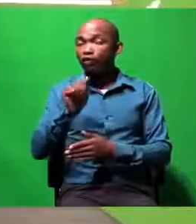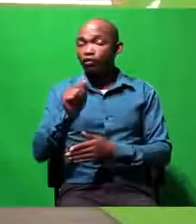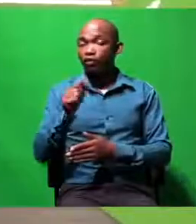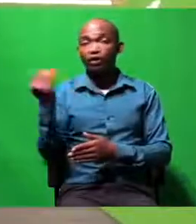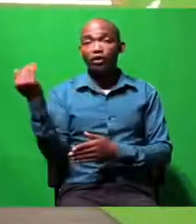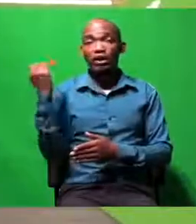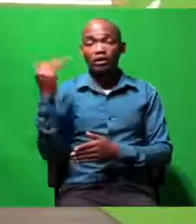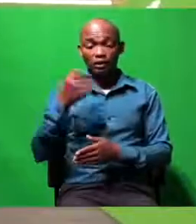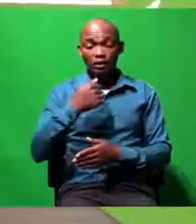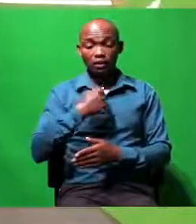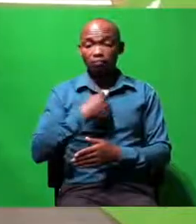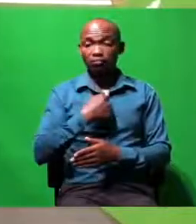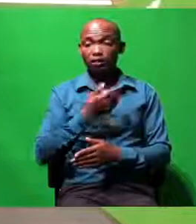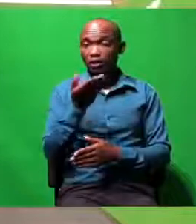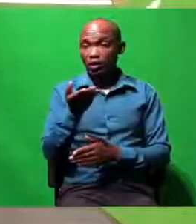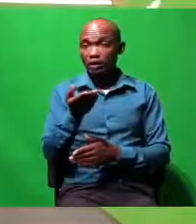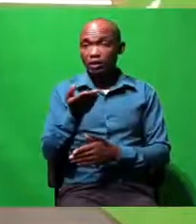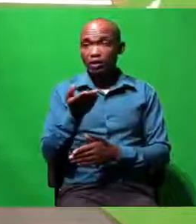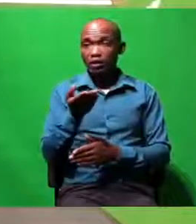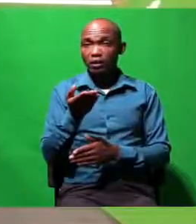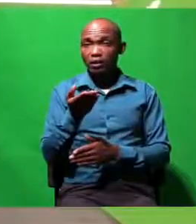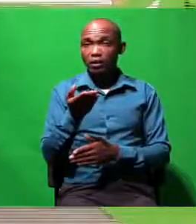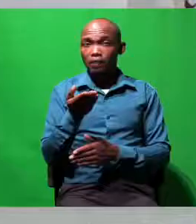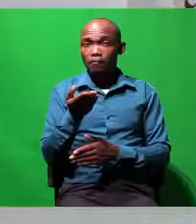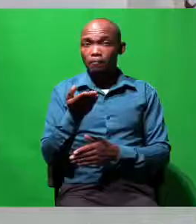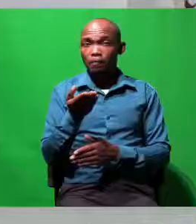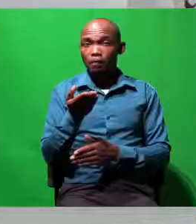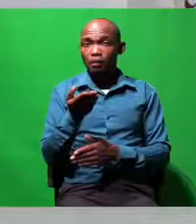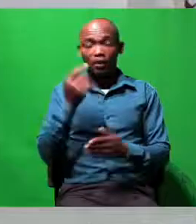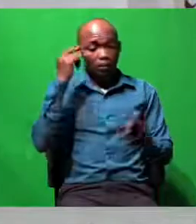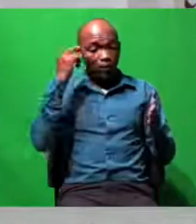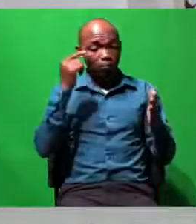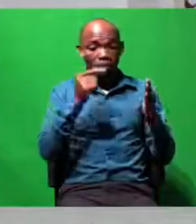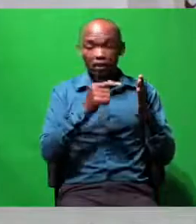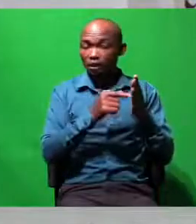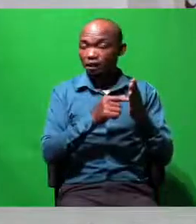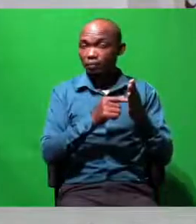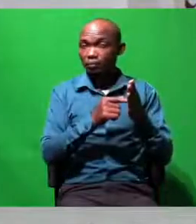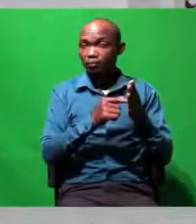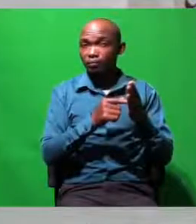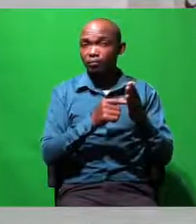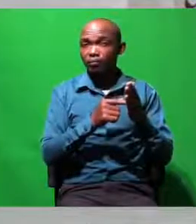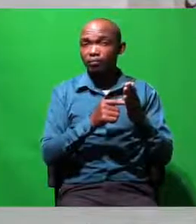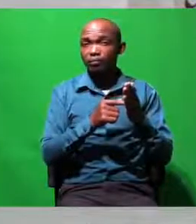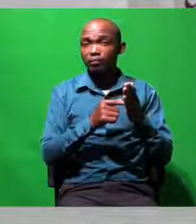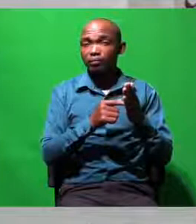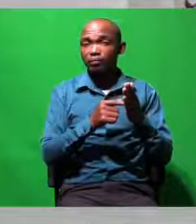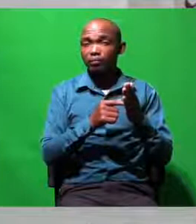All of you, you can tell me, all of you. Can you tell me at least the meaning